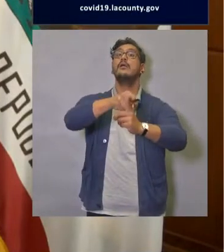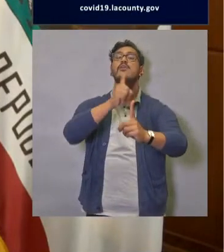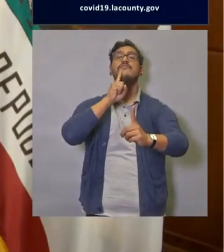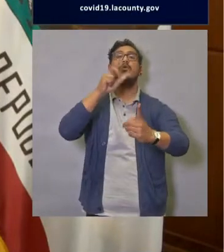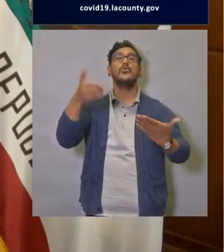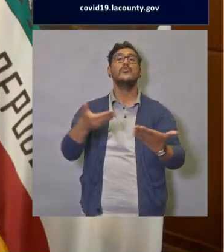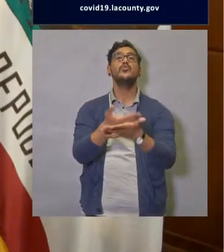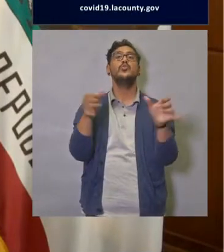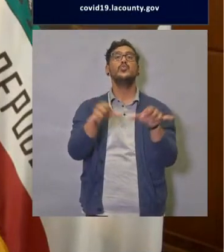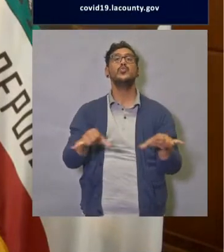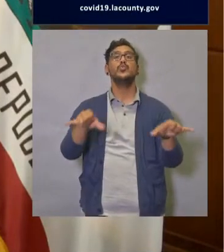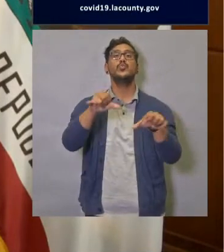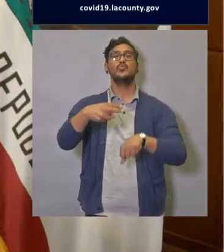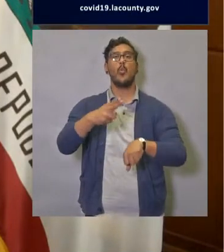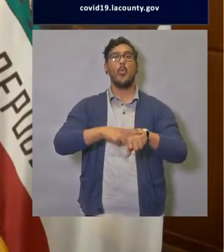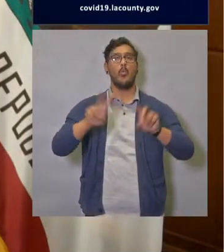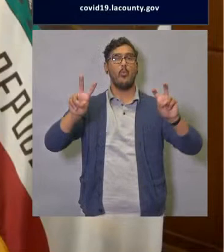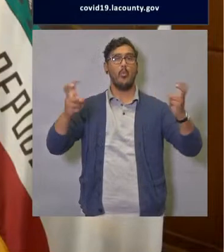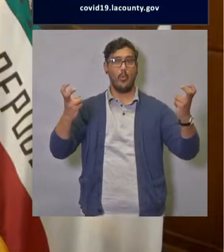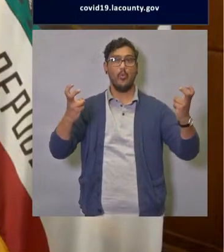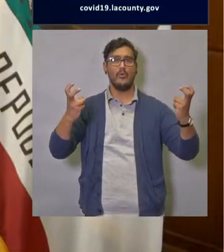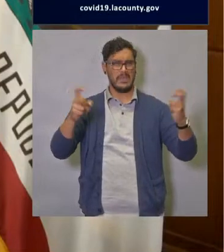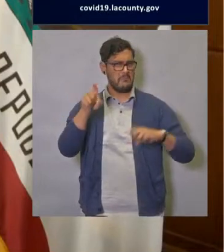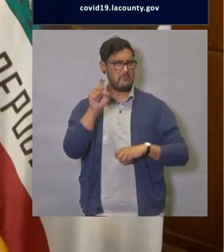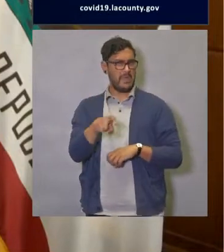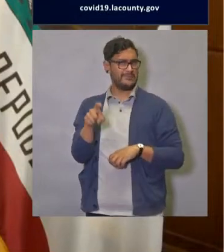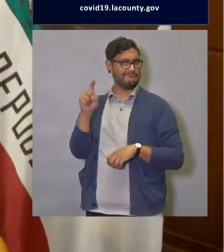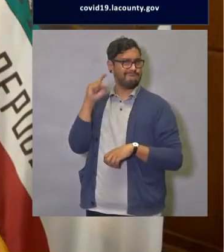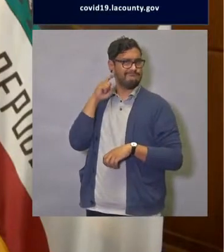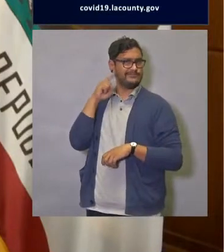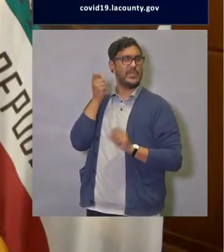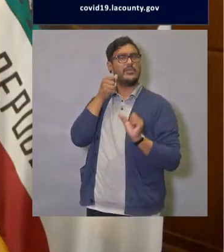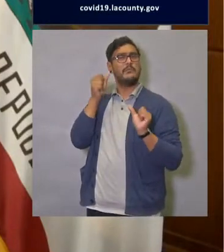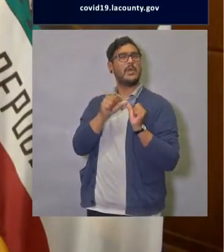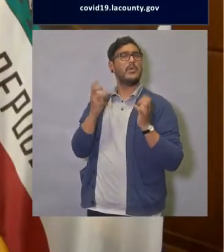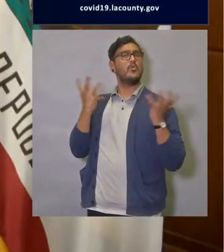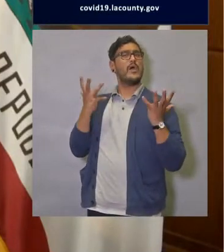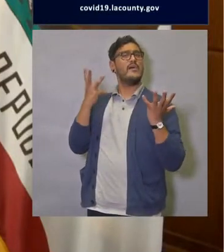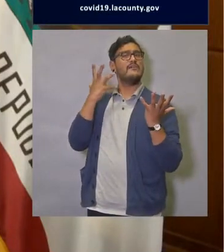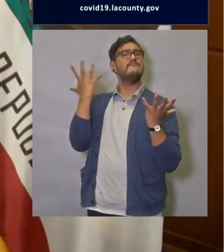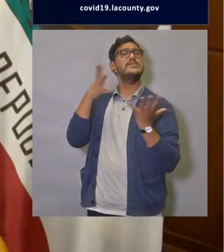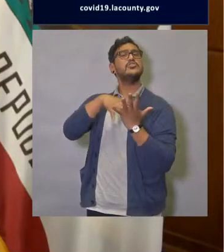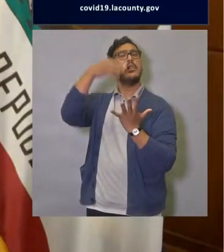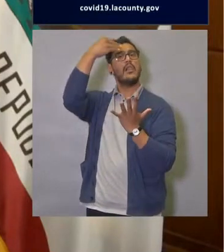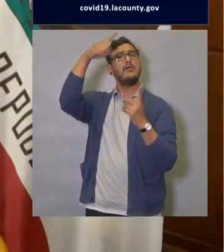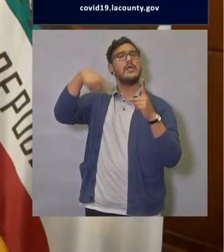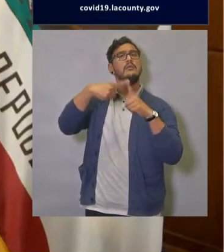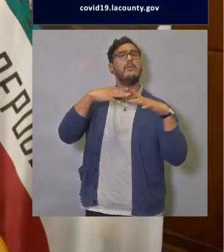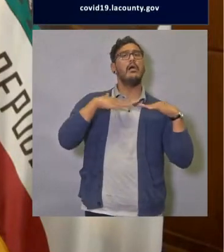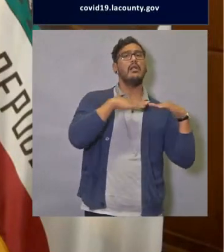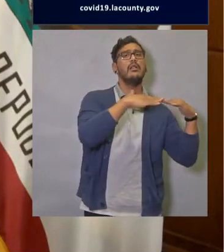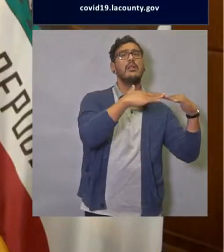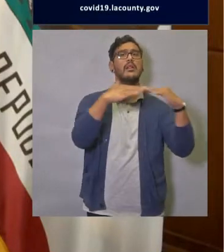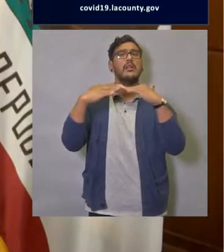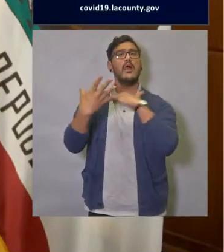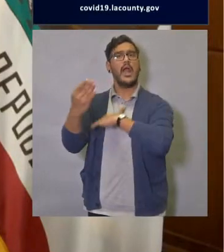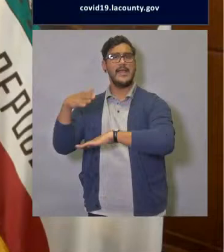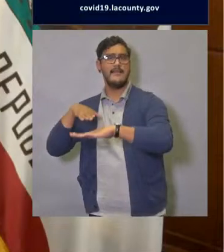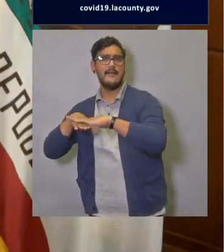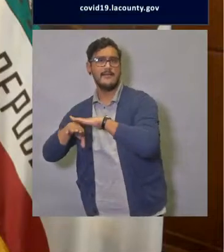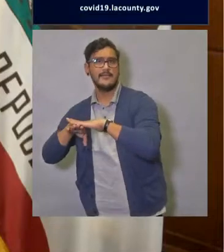the lessons we continue to learn from this pandemic around the issues of equity and access. And thanks to